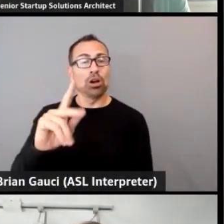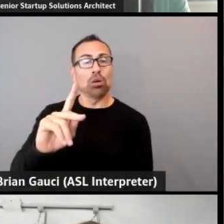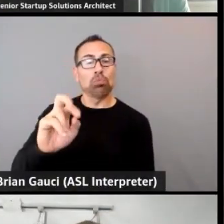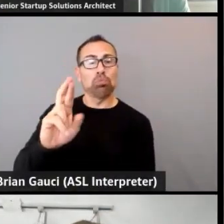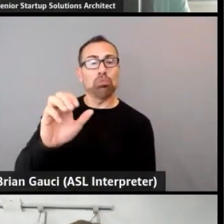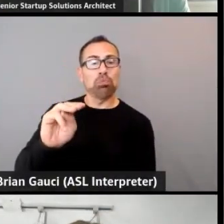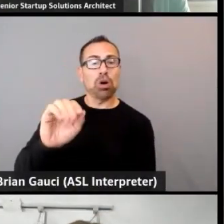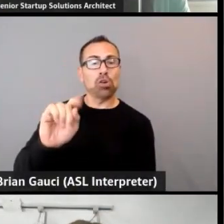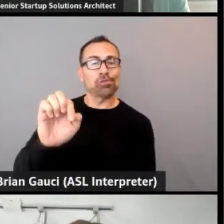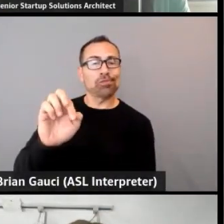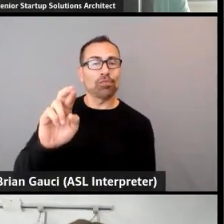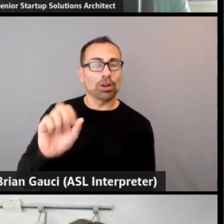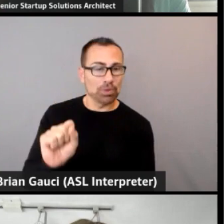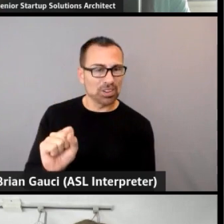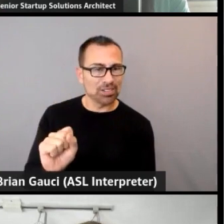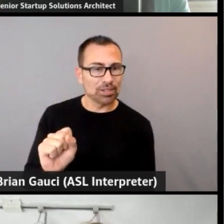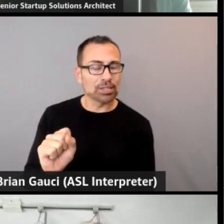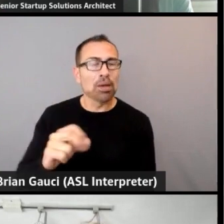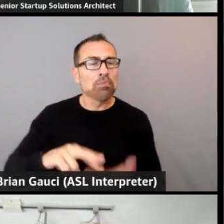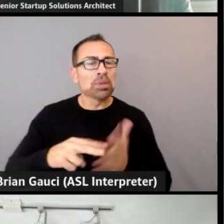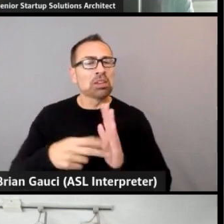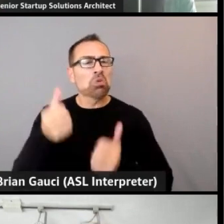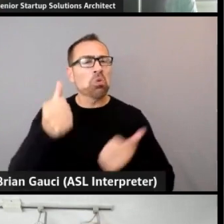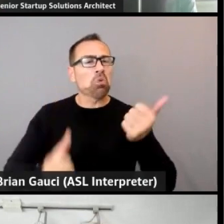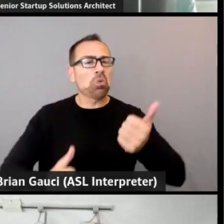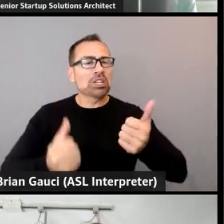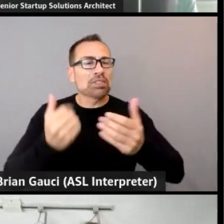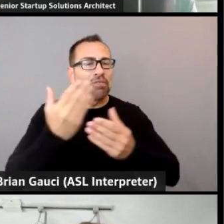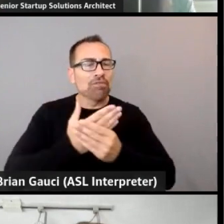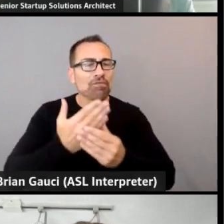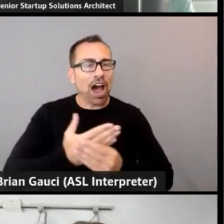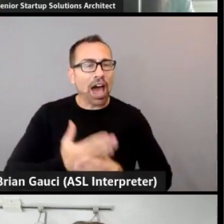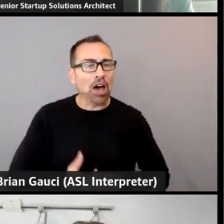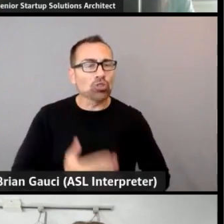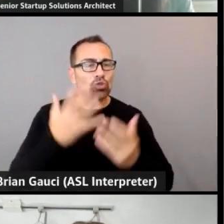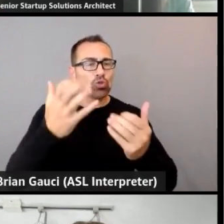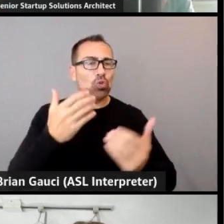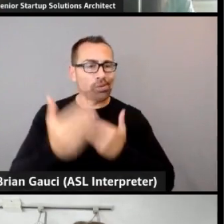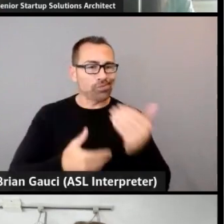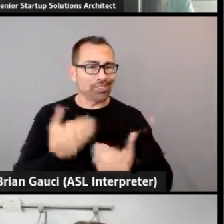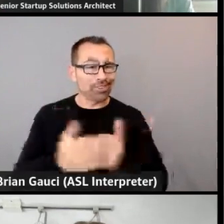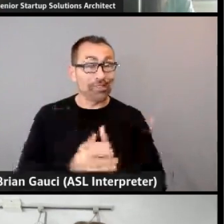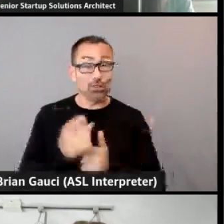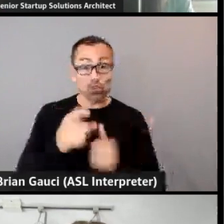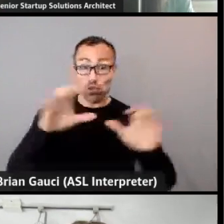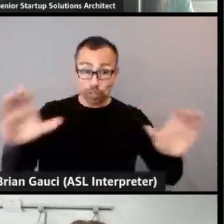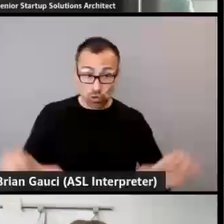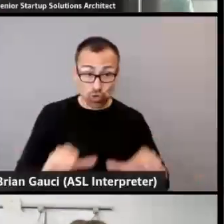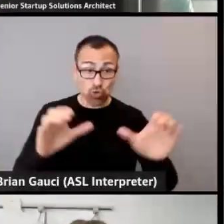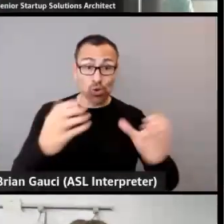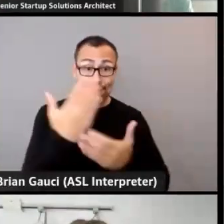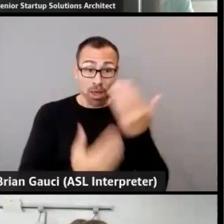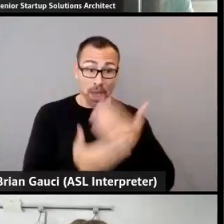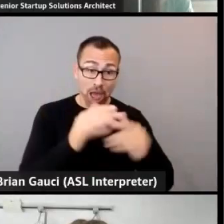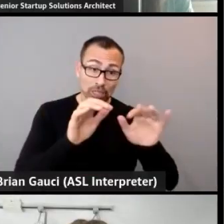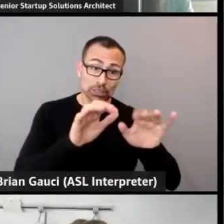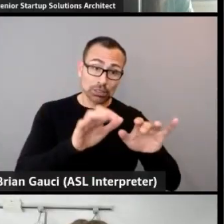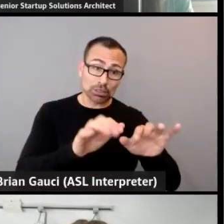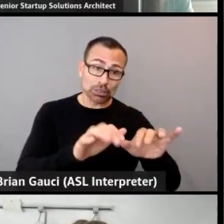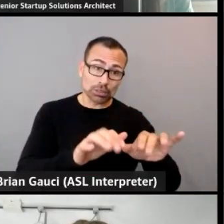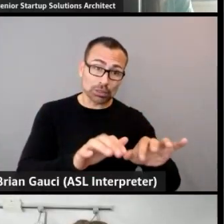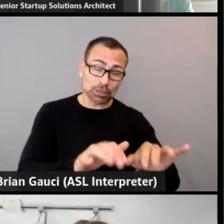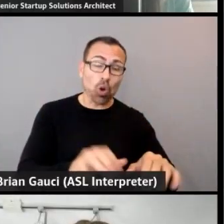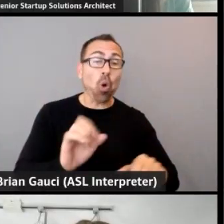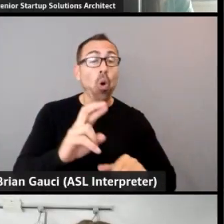just the files that you want us to process. And so you can either enter this information manually, or you can upload a